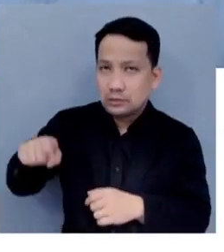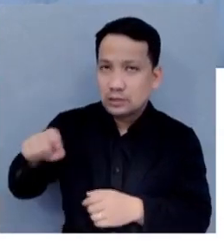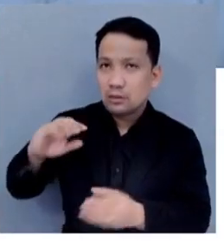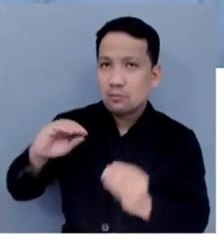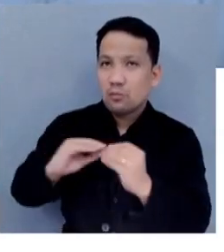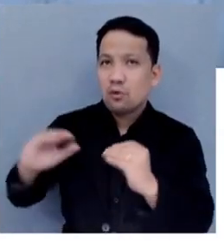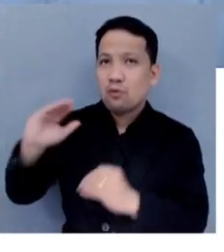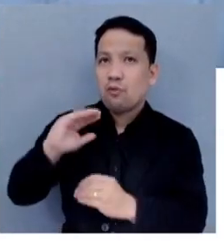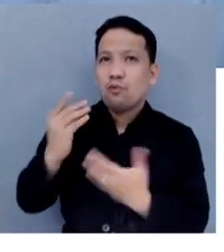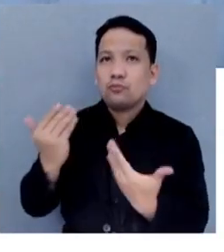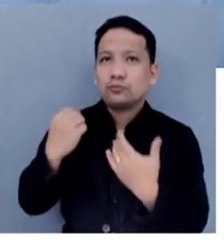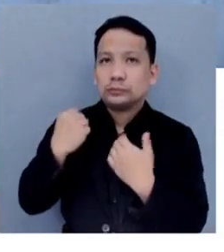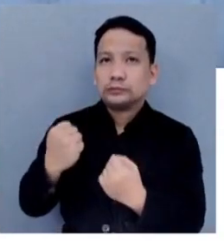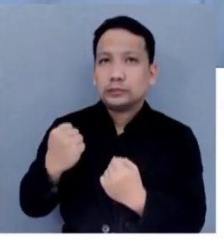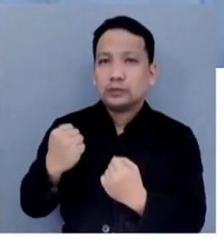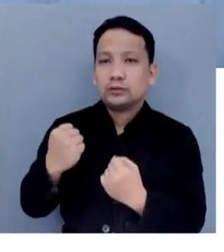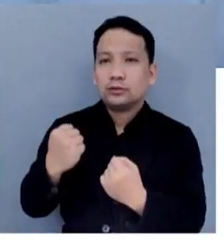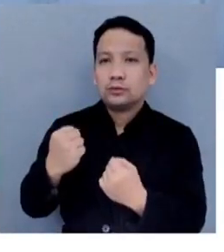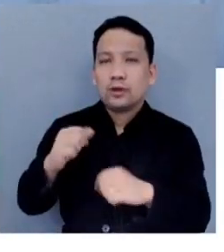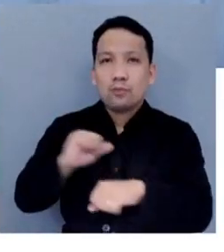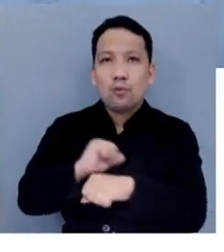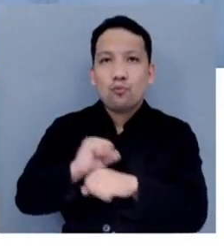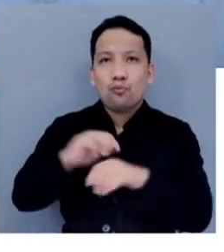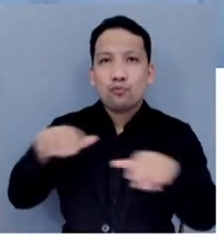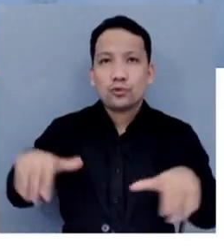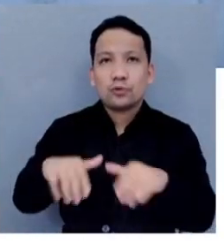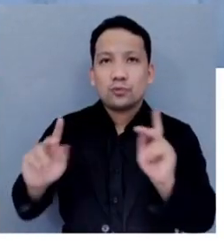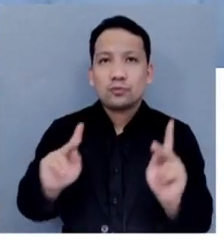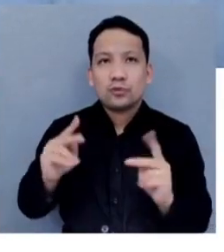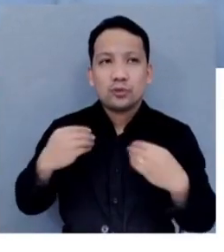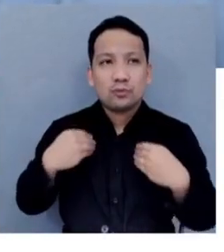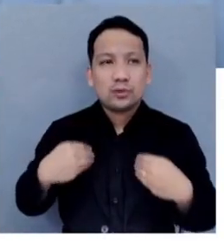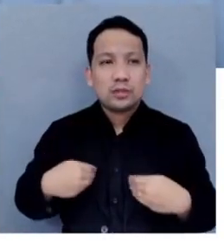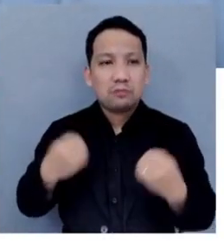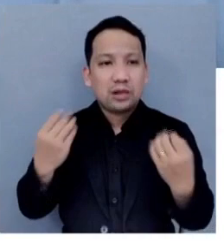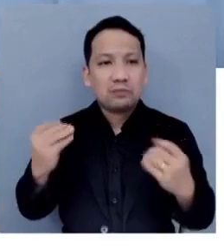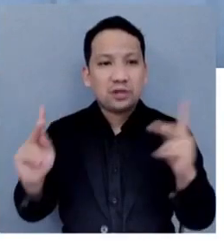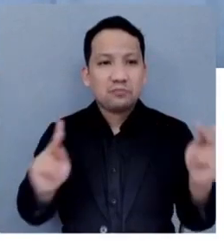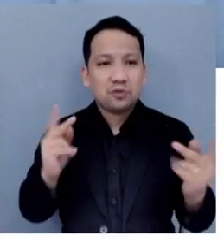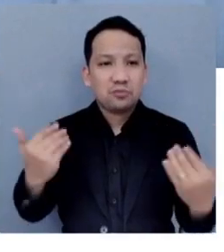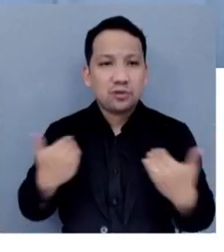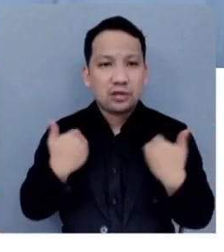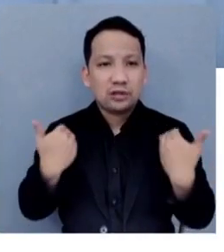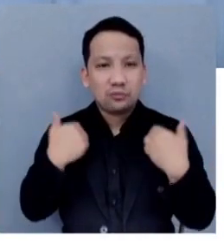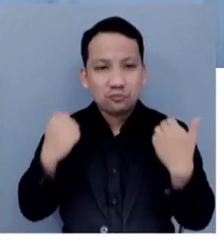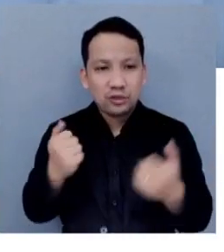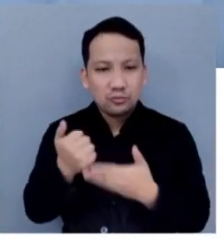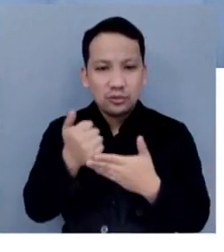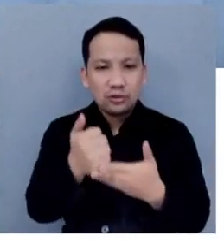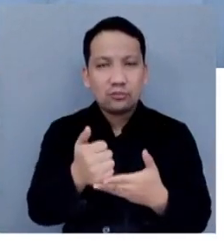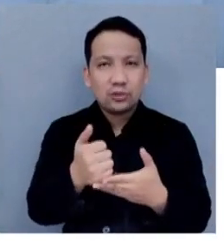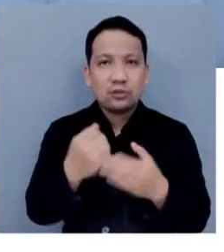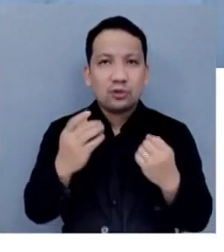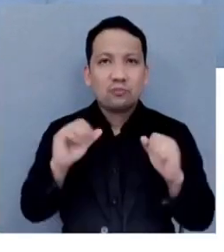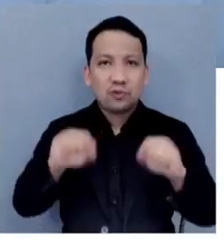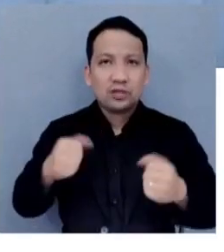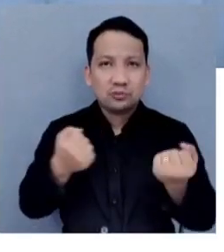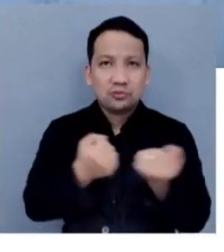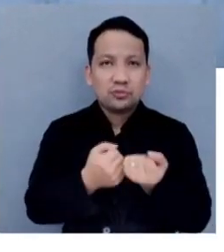ating strength, which is our labor force, our human resources, have to be up to par.